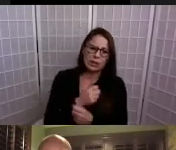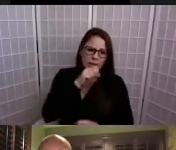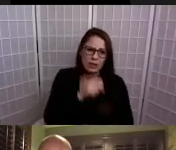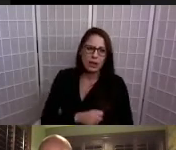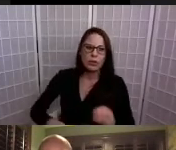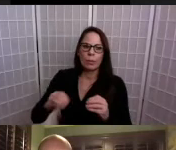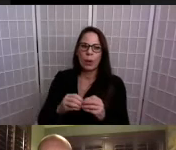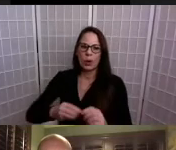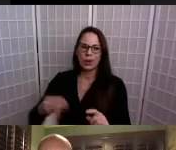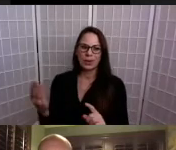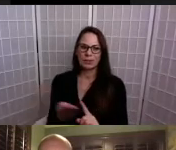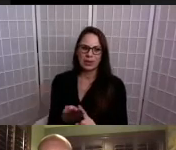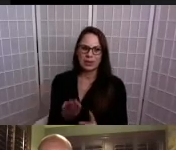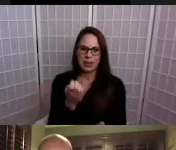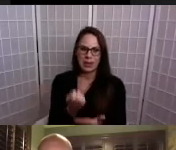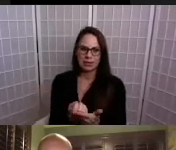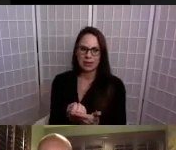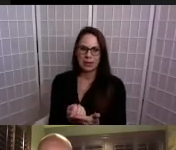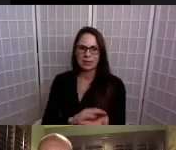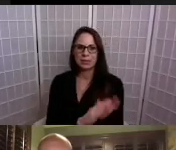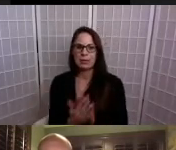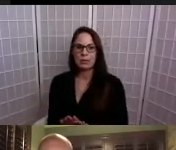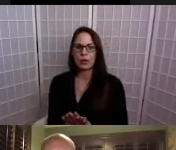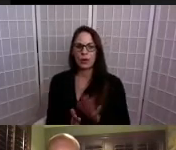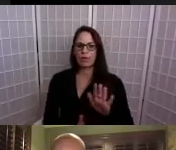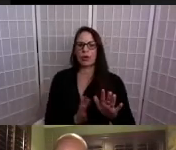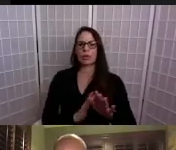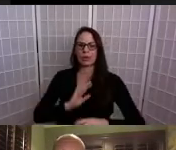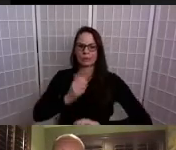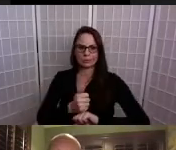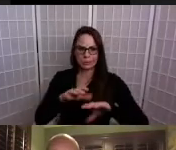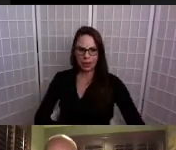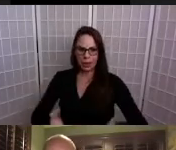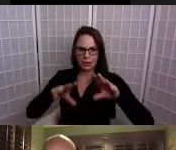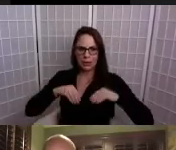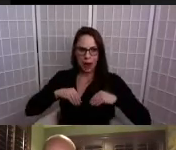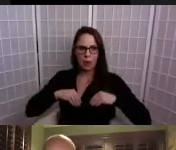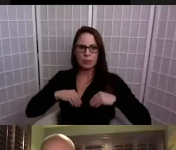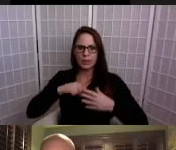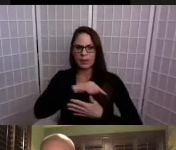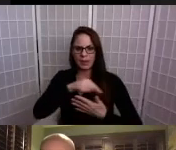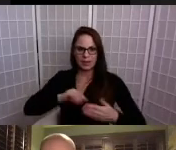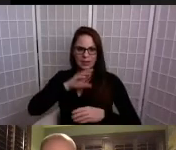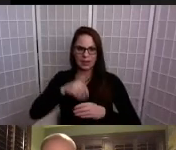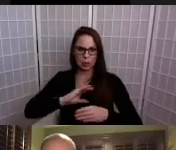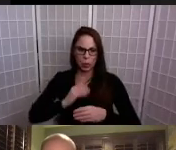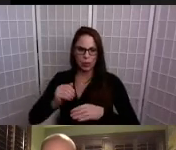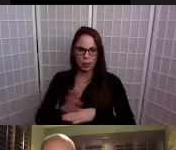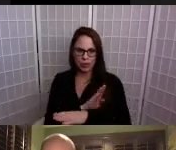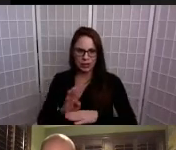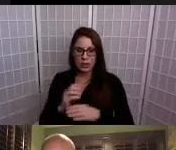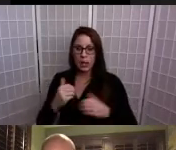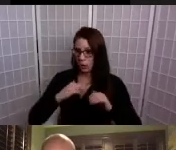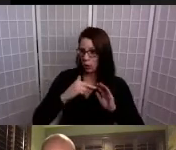evidence before we formally adopt these biologics into our practice. Again, there is a role for them. We do them. We